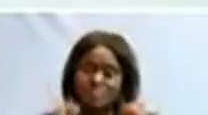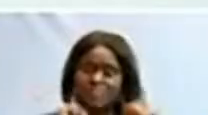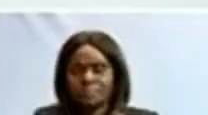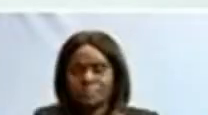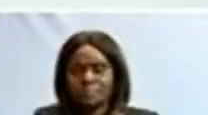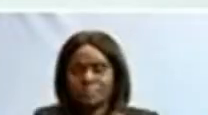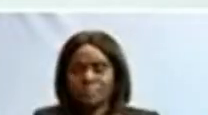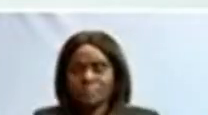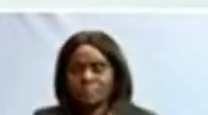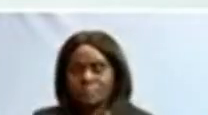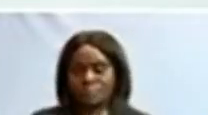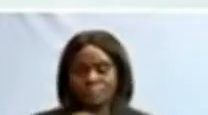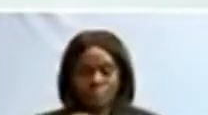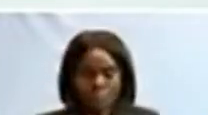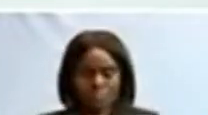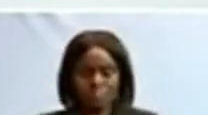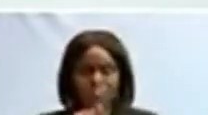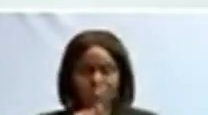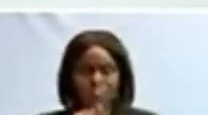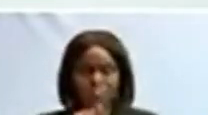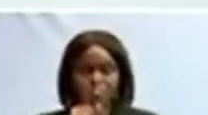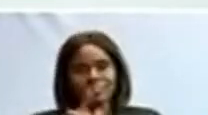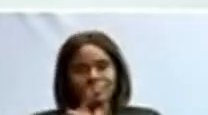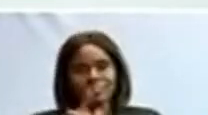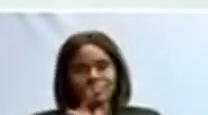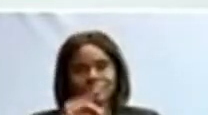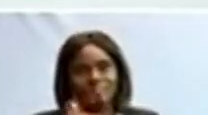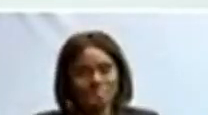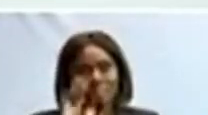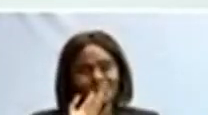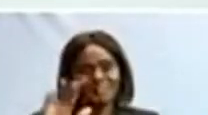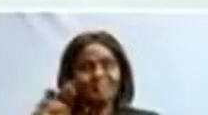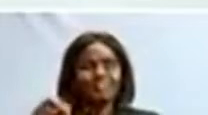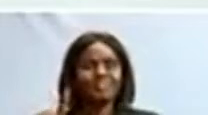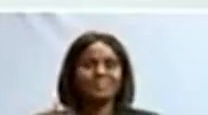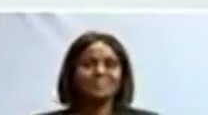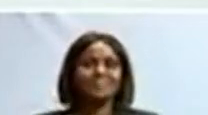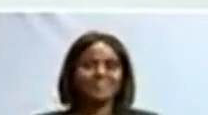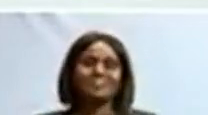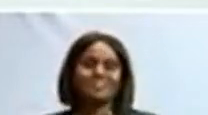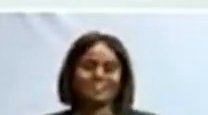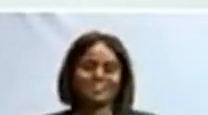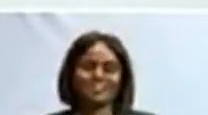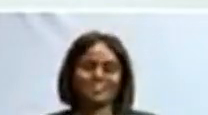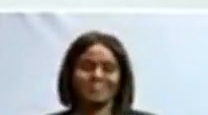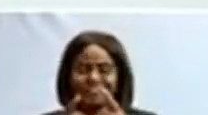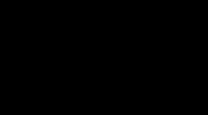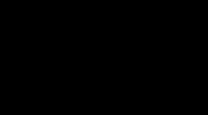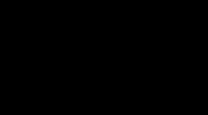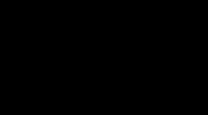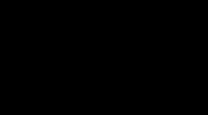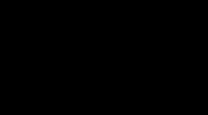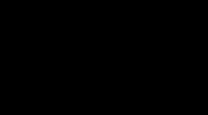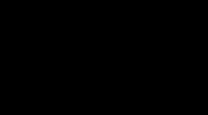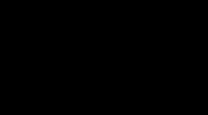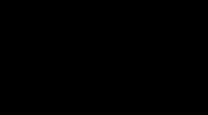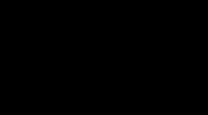it makes you Chama to be more at ease when you have your MP around. Said you can